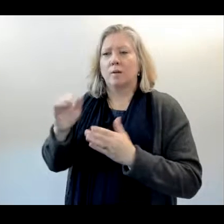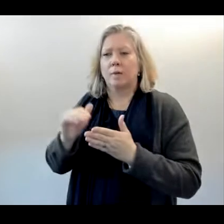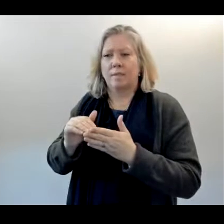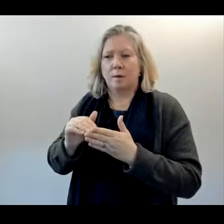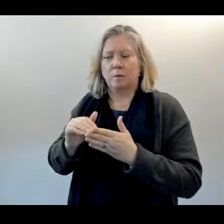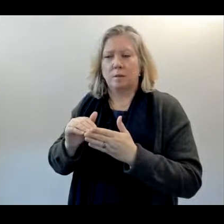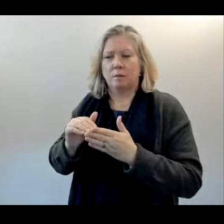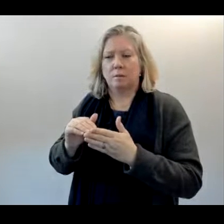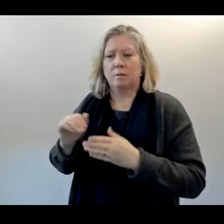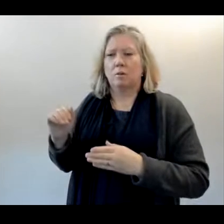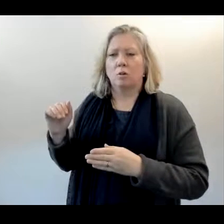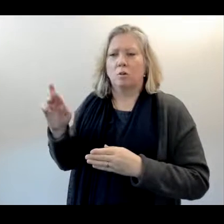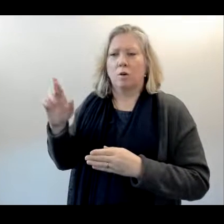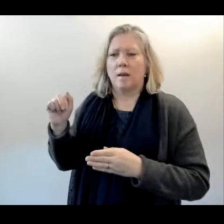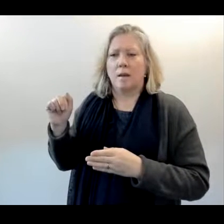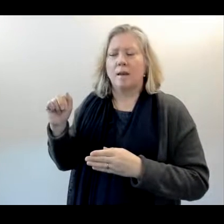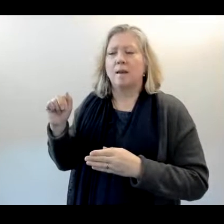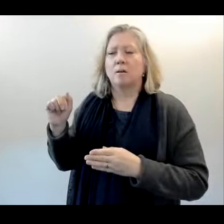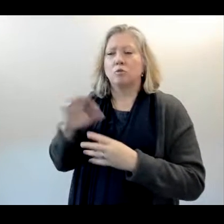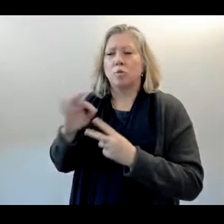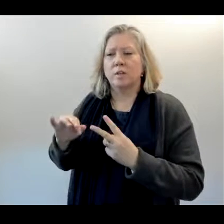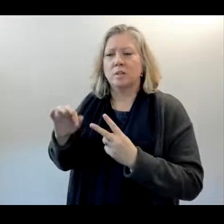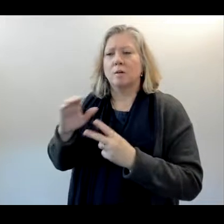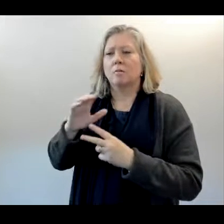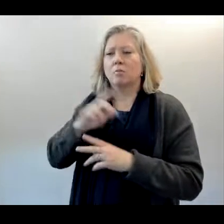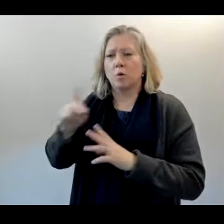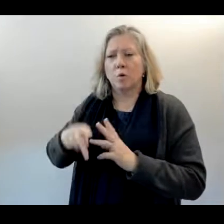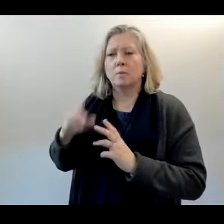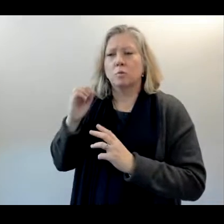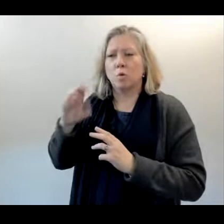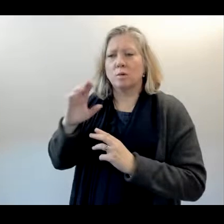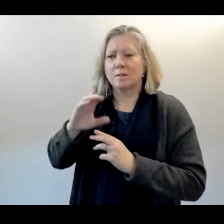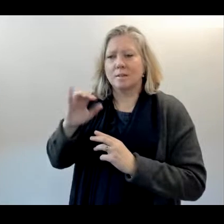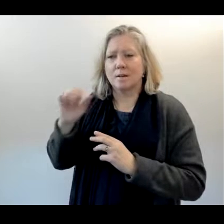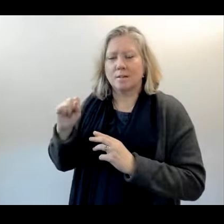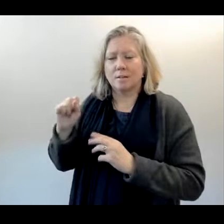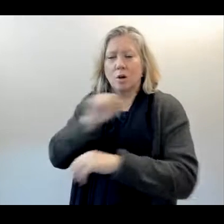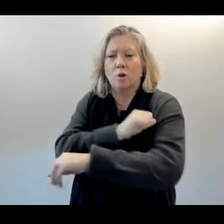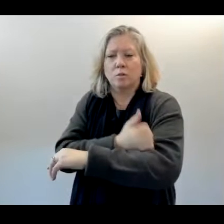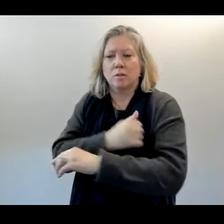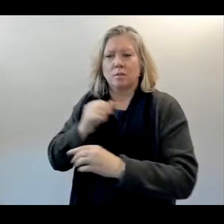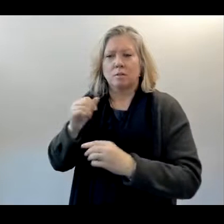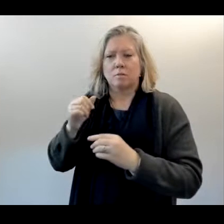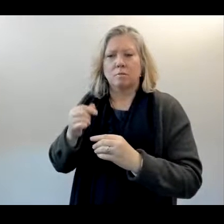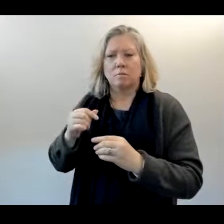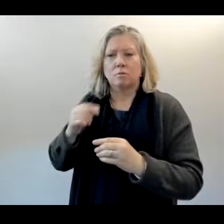the URA Choice Programs, or CCIs. It is authorization to enter into an option